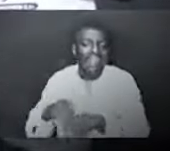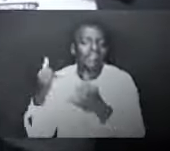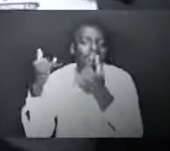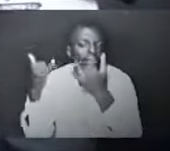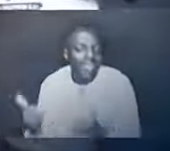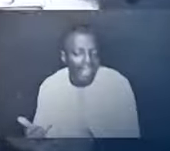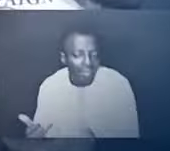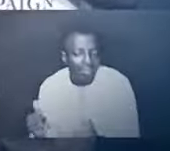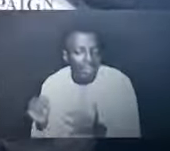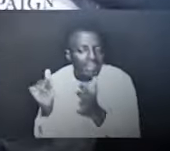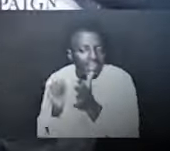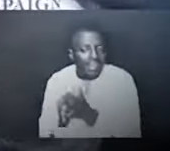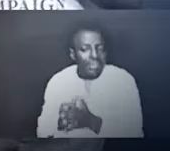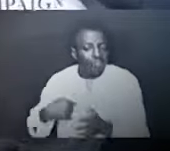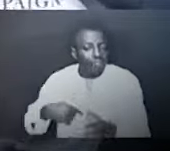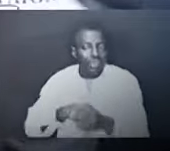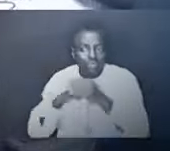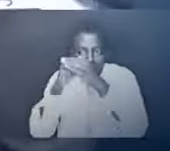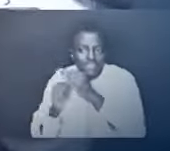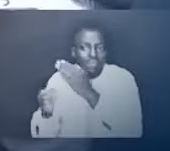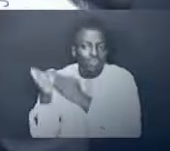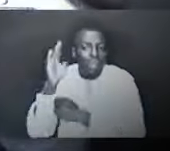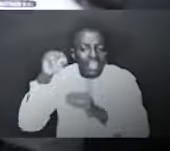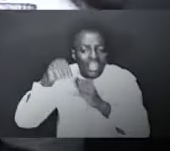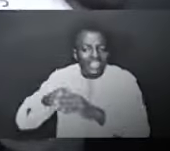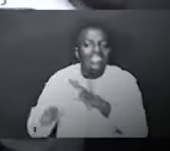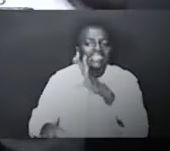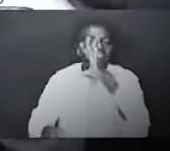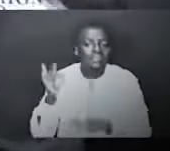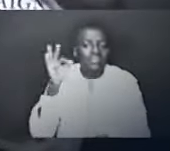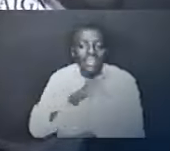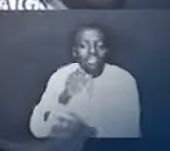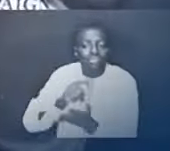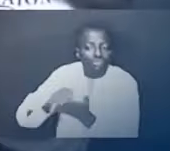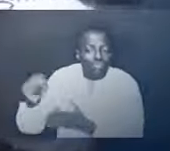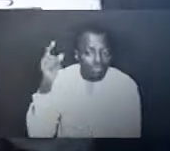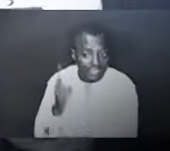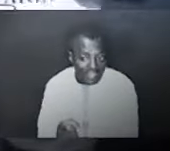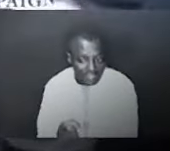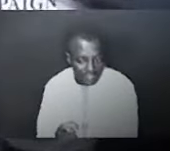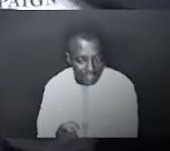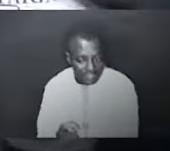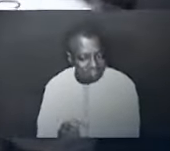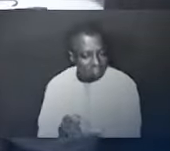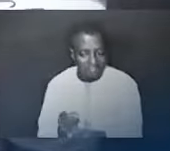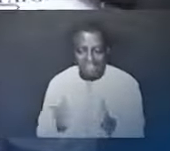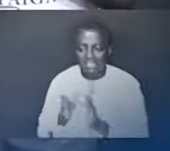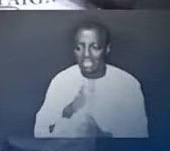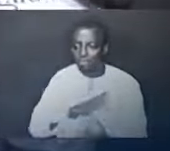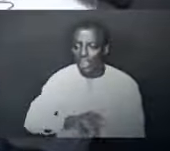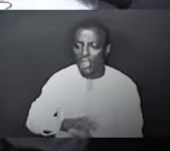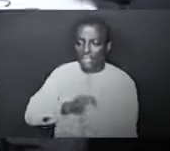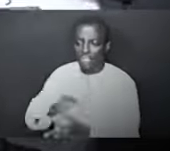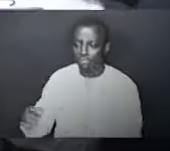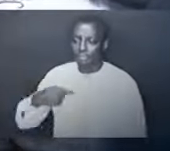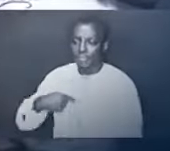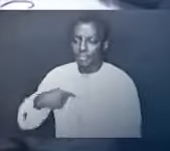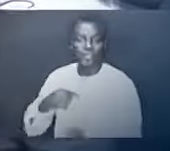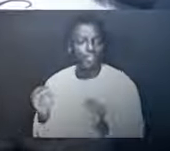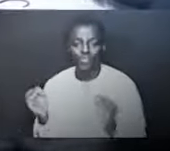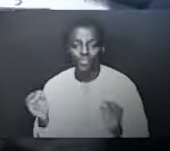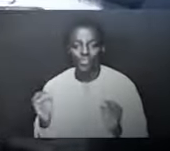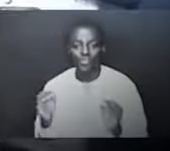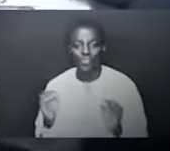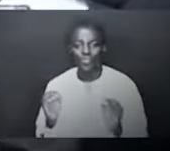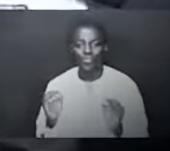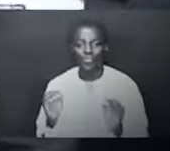will be altered. Oh, who say yes? Oni mami ani achinye ni mumdi a ochi no ne say ebribi ba o sorry adi e no ebesesa. The woman was